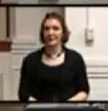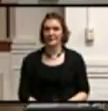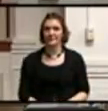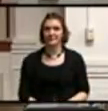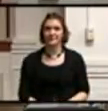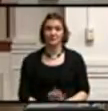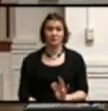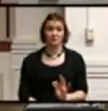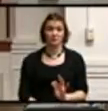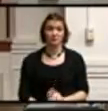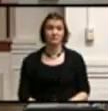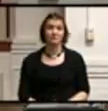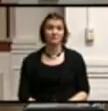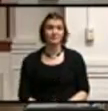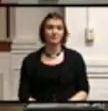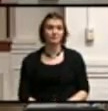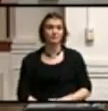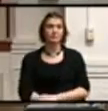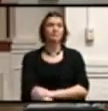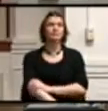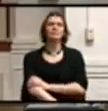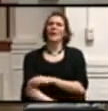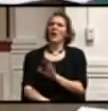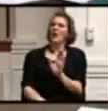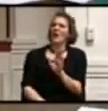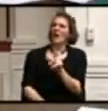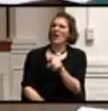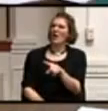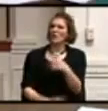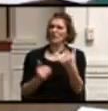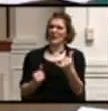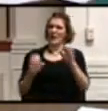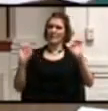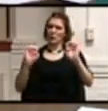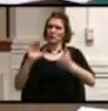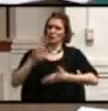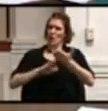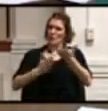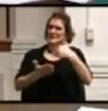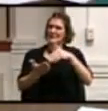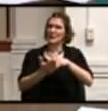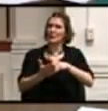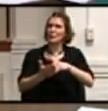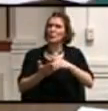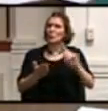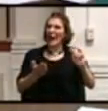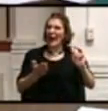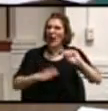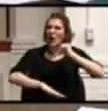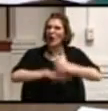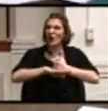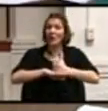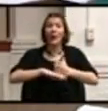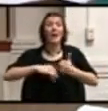operations power systems. We now do EOC operations out of the basement. Out of the